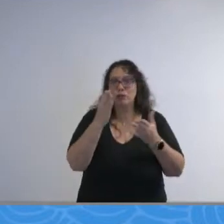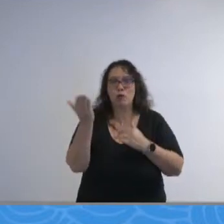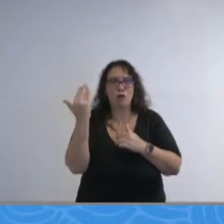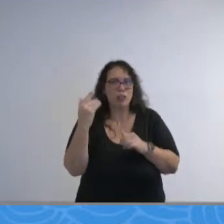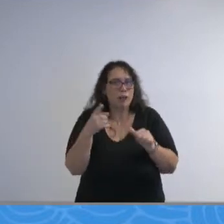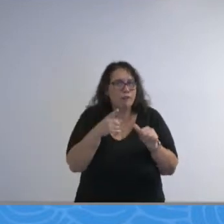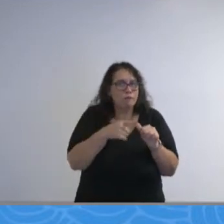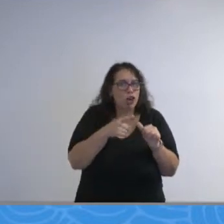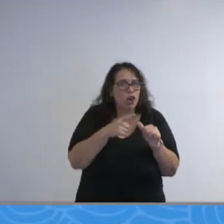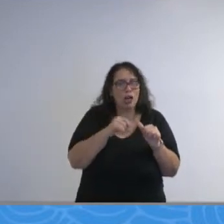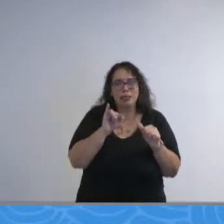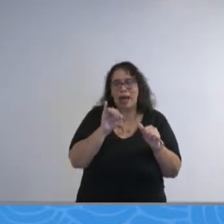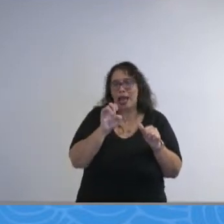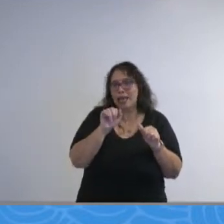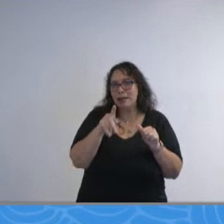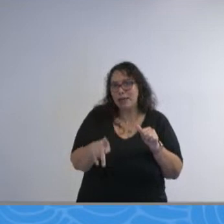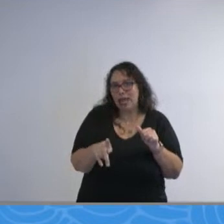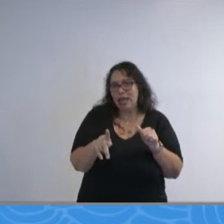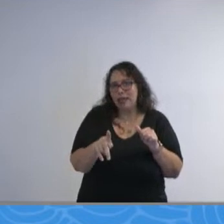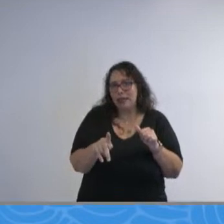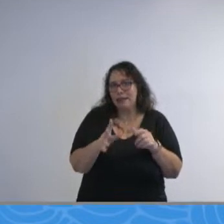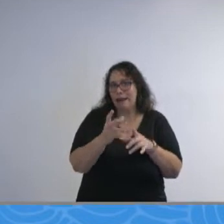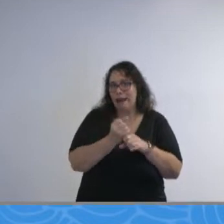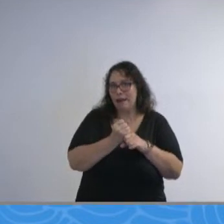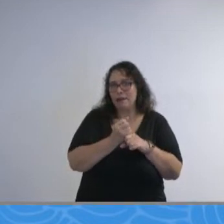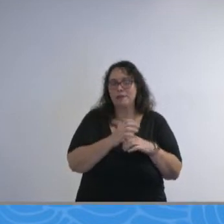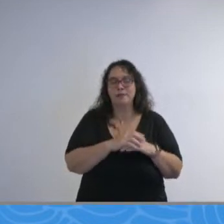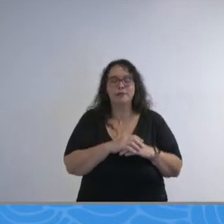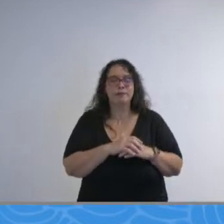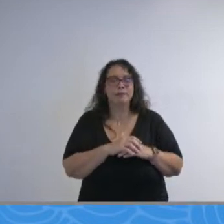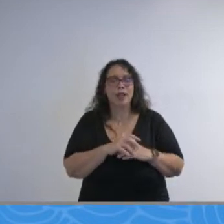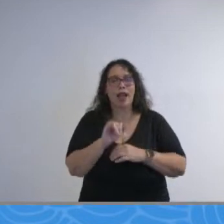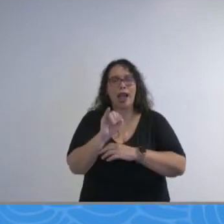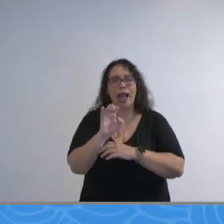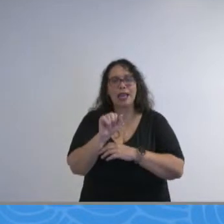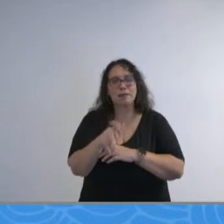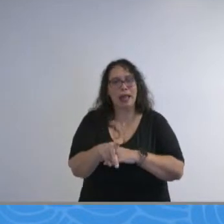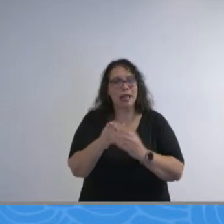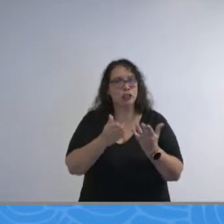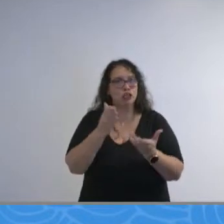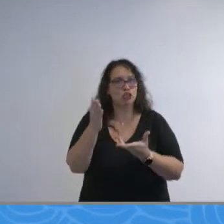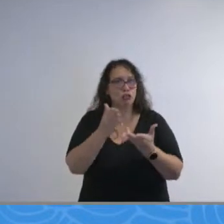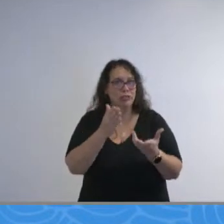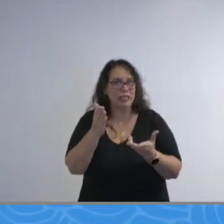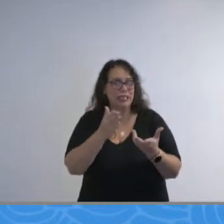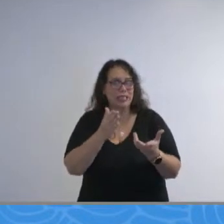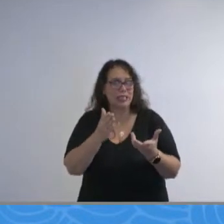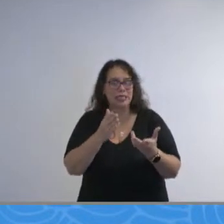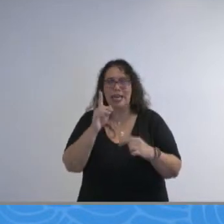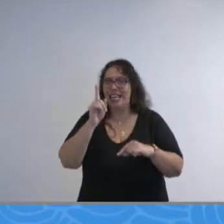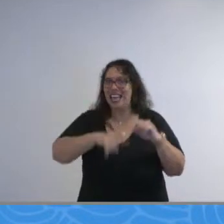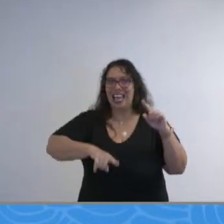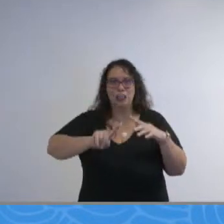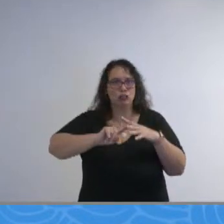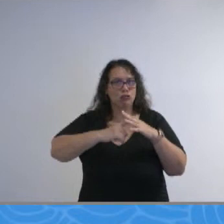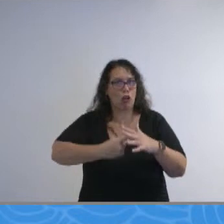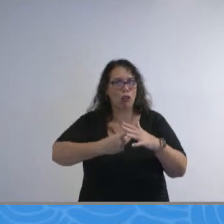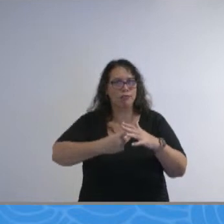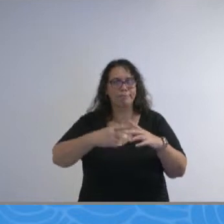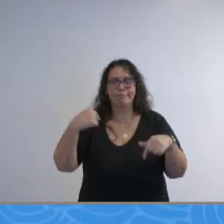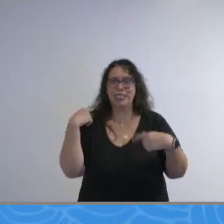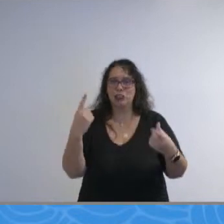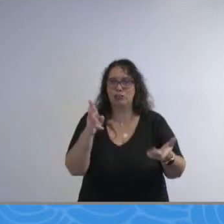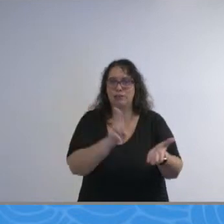the first IEP he or she will have, the services cannot actually start until you sign